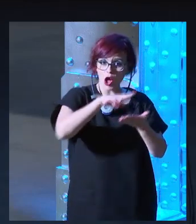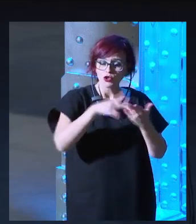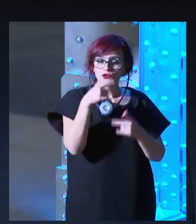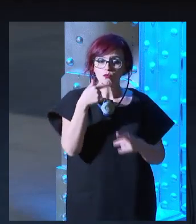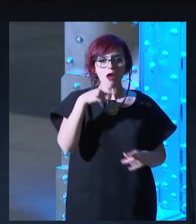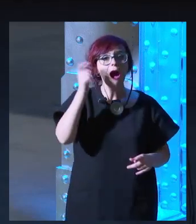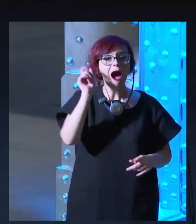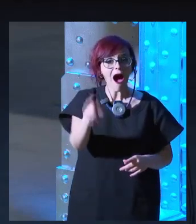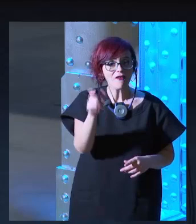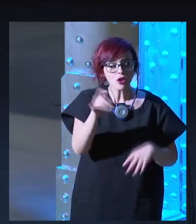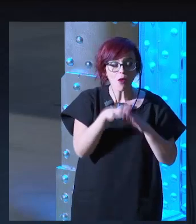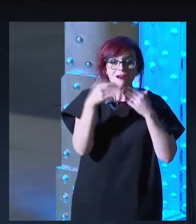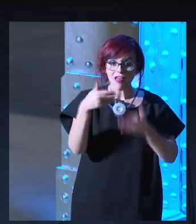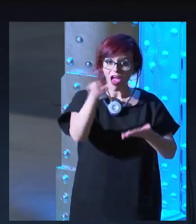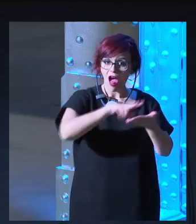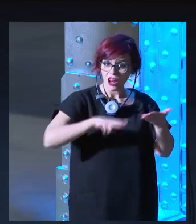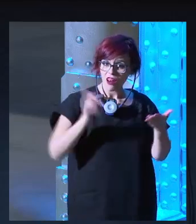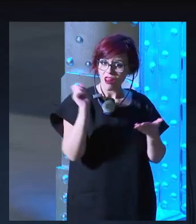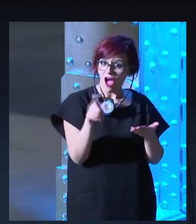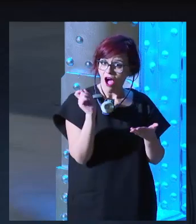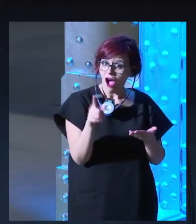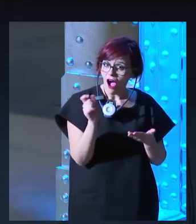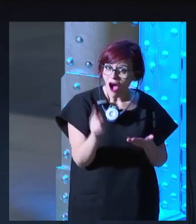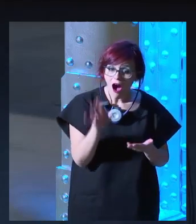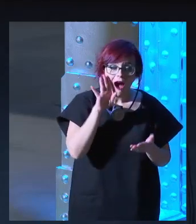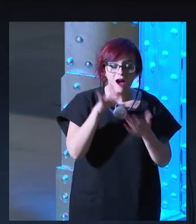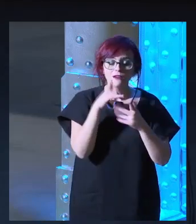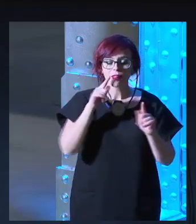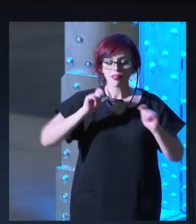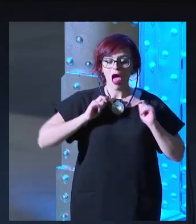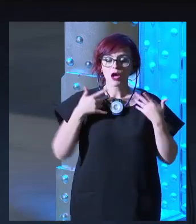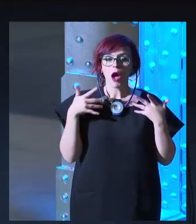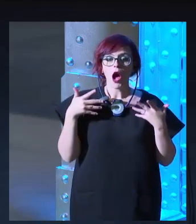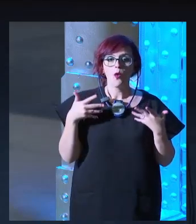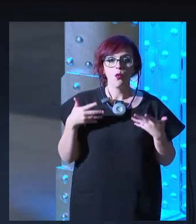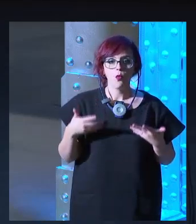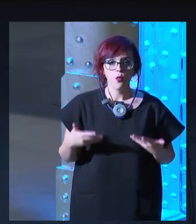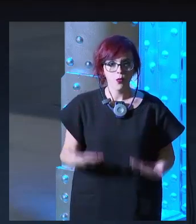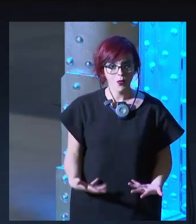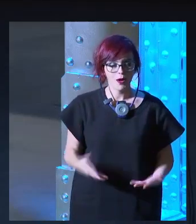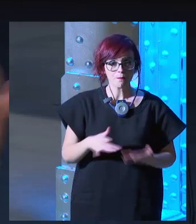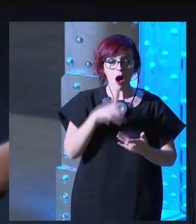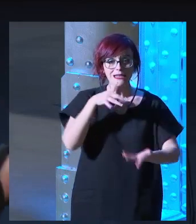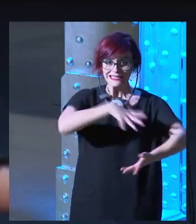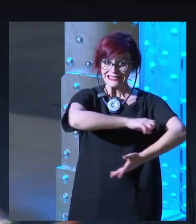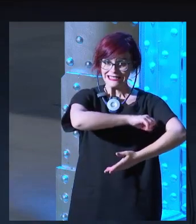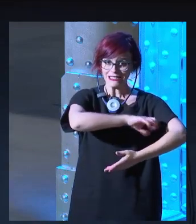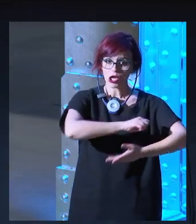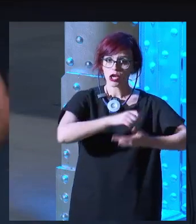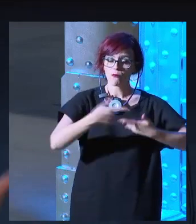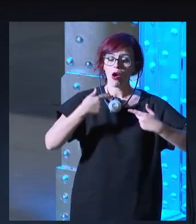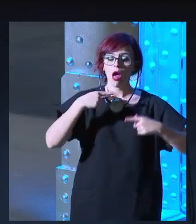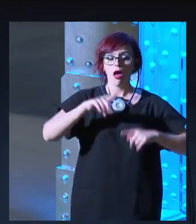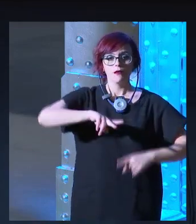regular reading, it really does calm the blood pressure. It steadies your breathing, helps you to think more